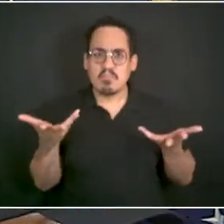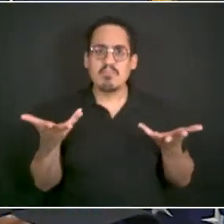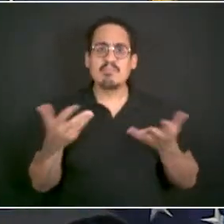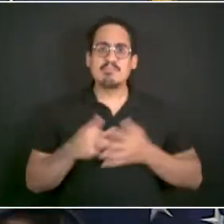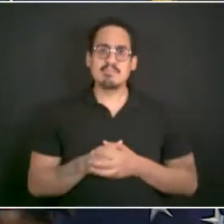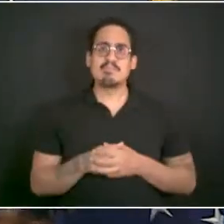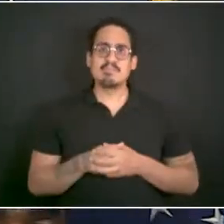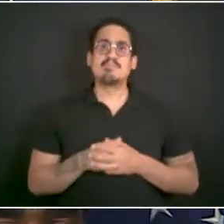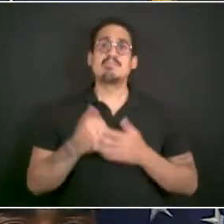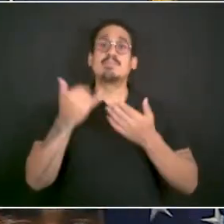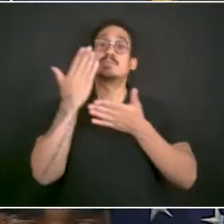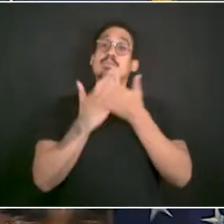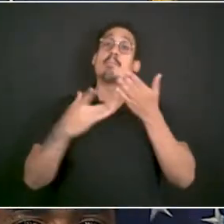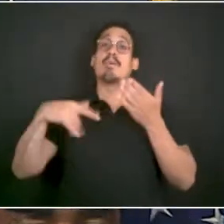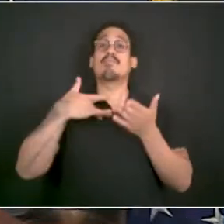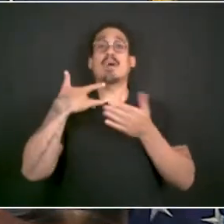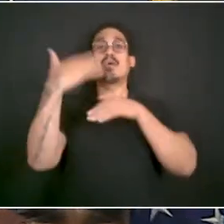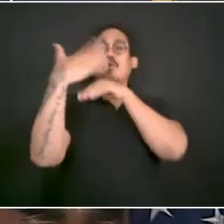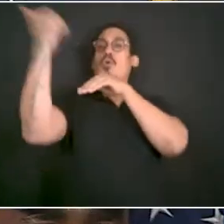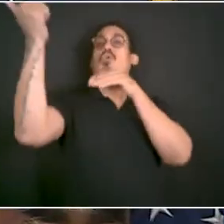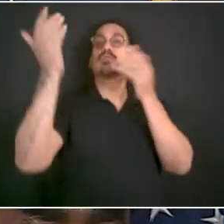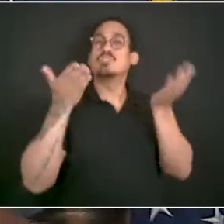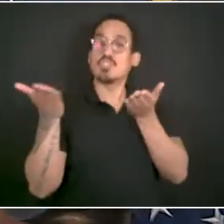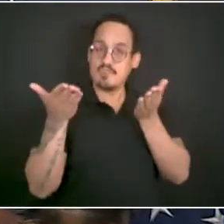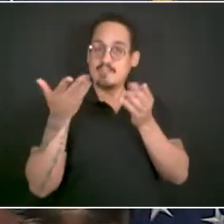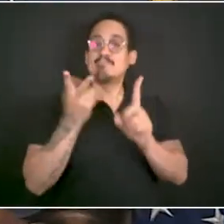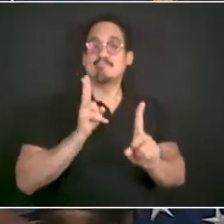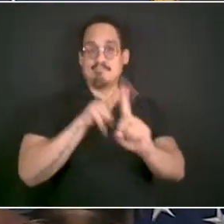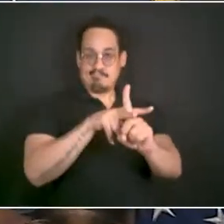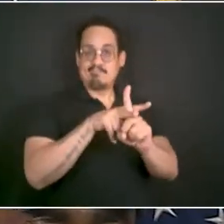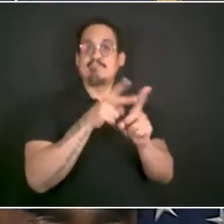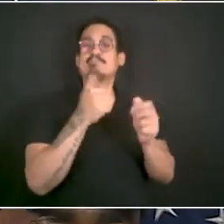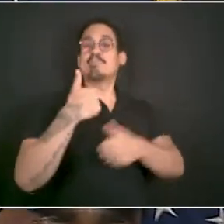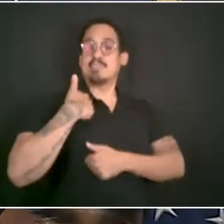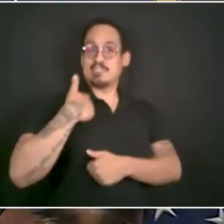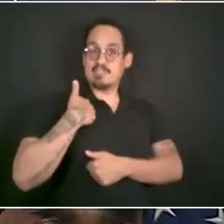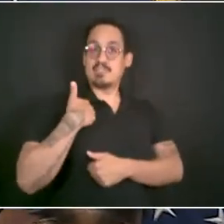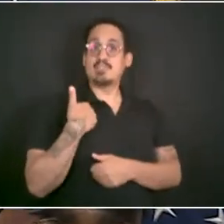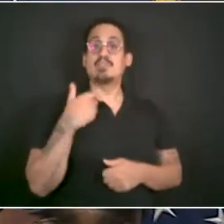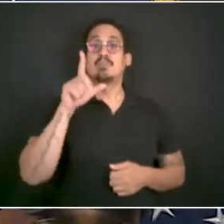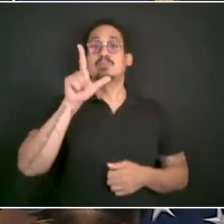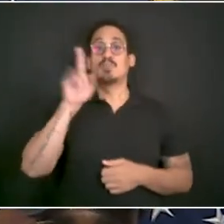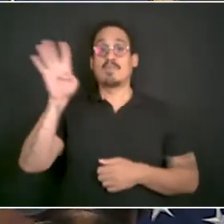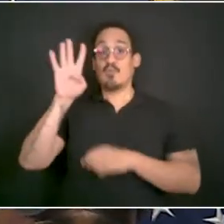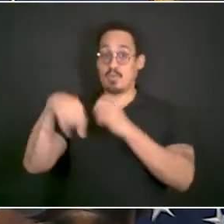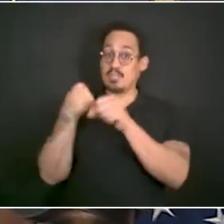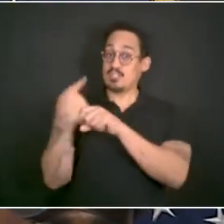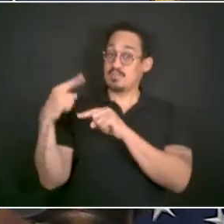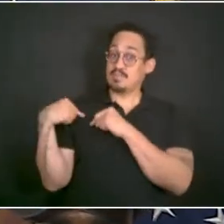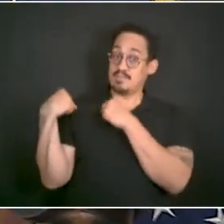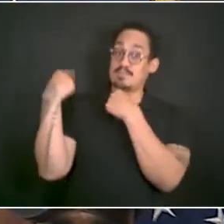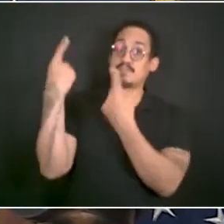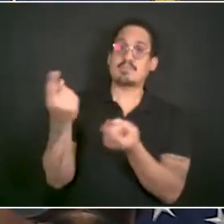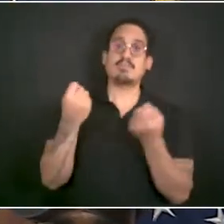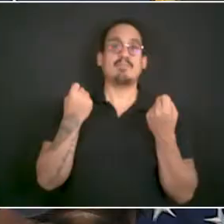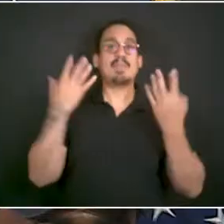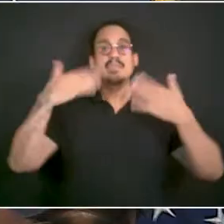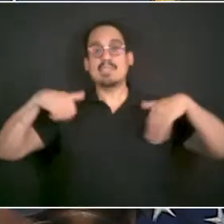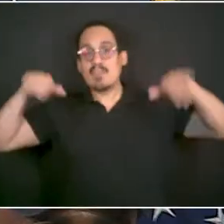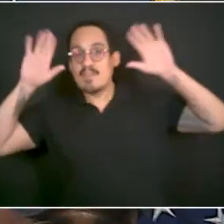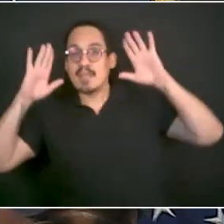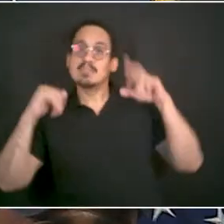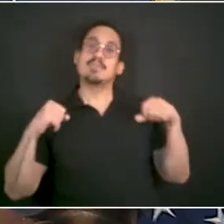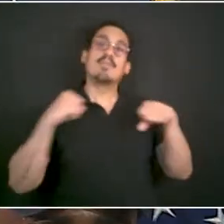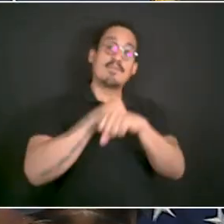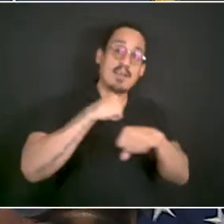to service and enlisted in the military. In the 24 years since their service and sacrifice has protected our city and our country.